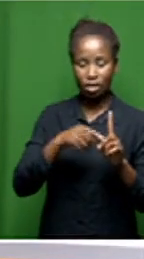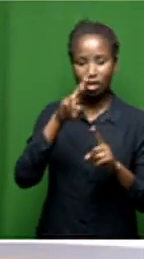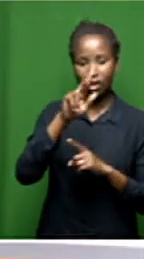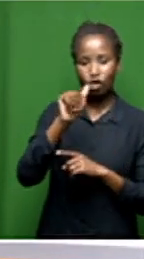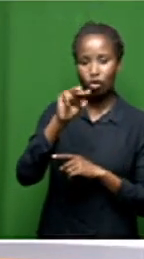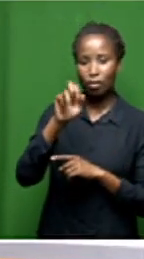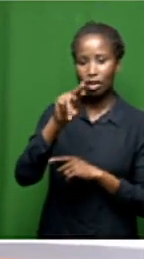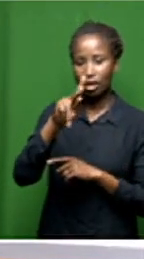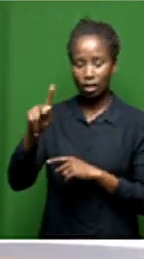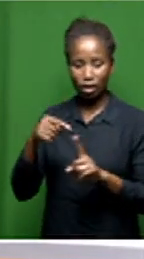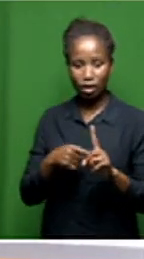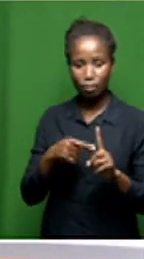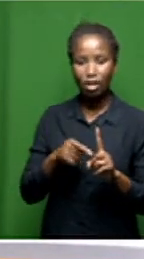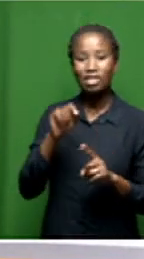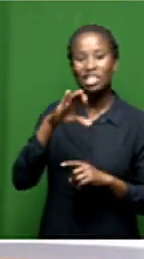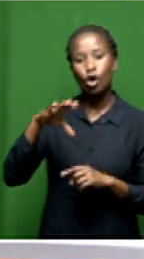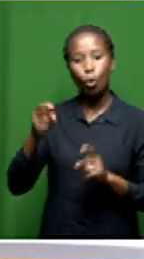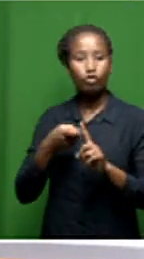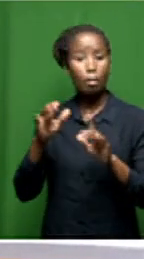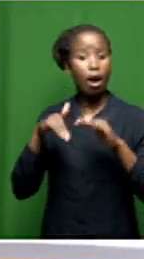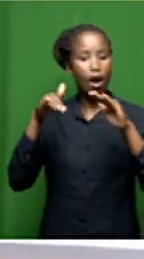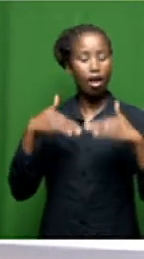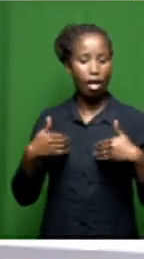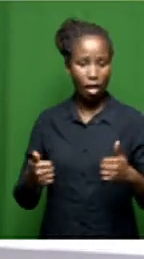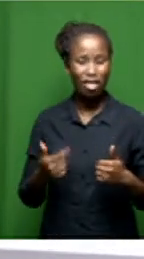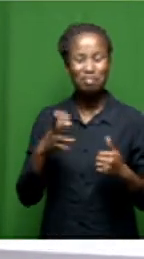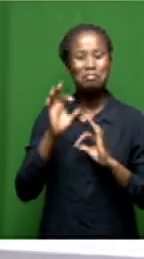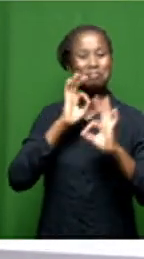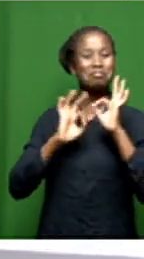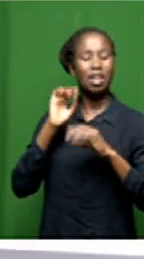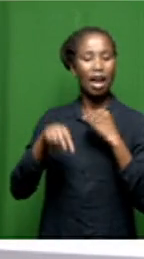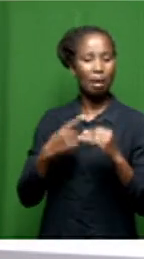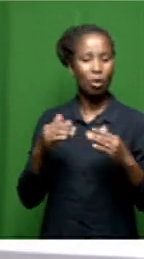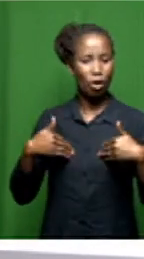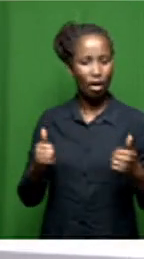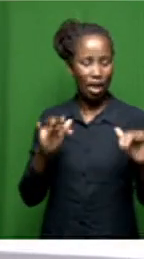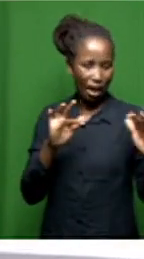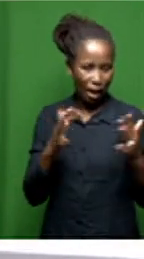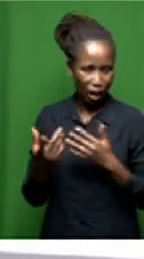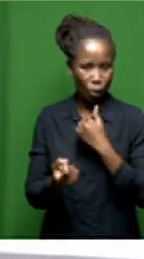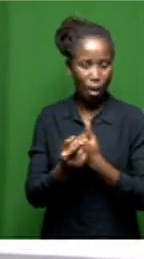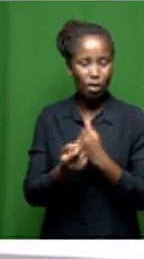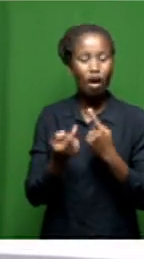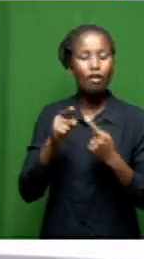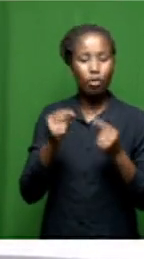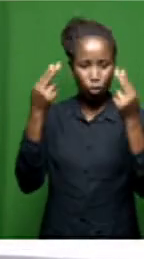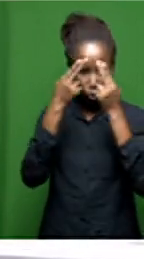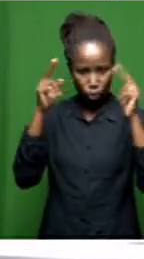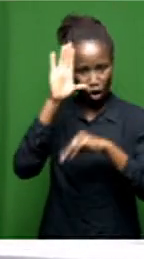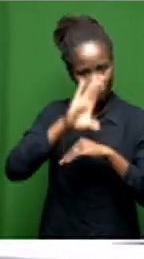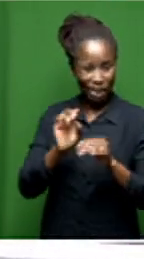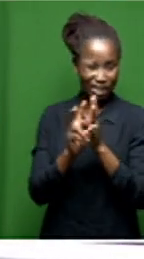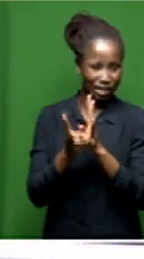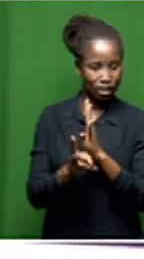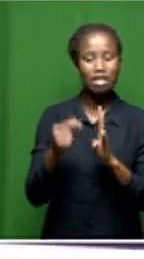Ahluwalia, CEO of Higher Health, talking to us about health measures being taken by post-schooling education and training sector to